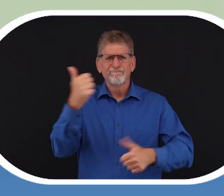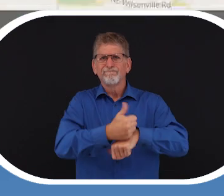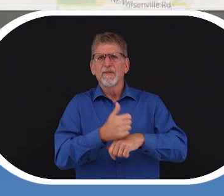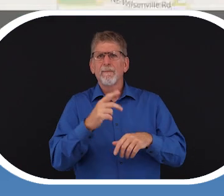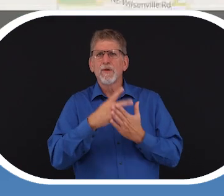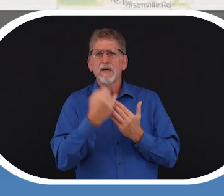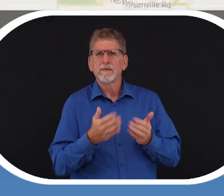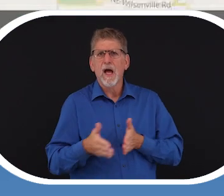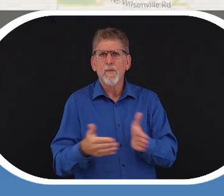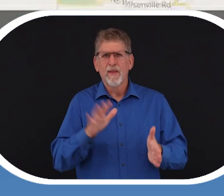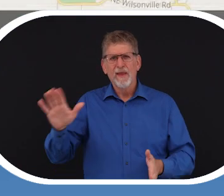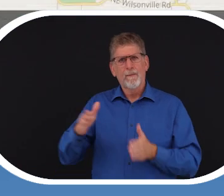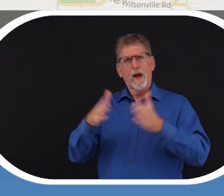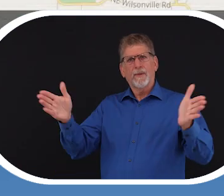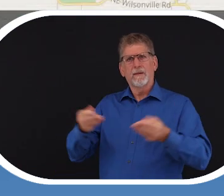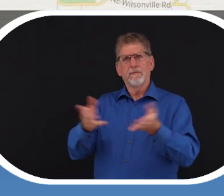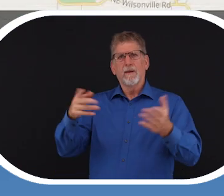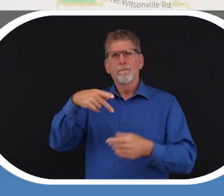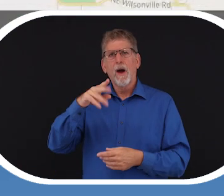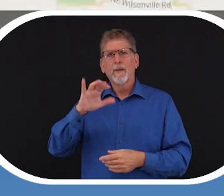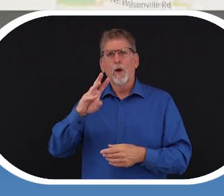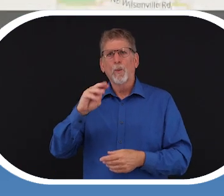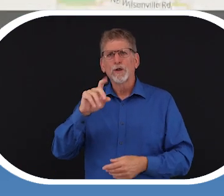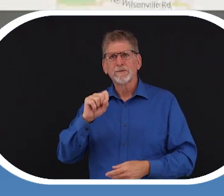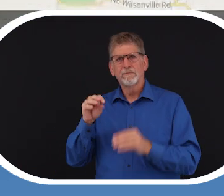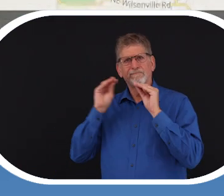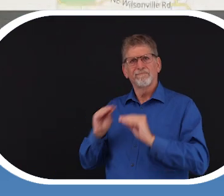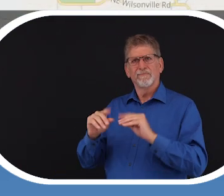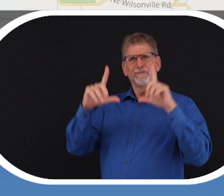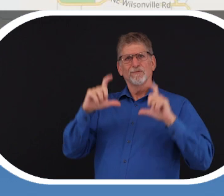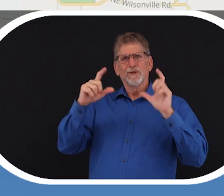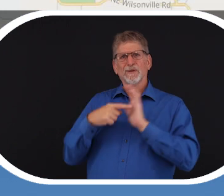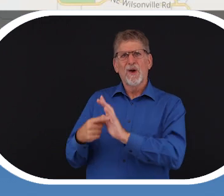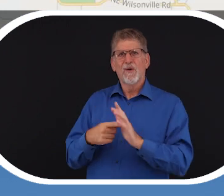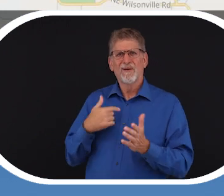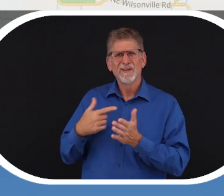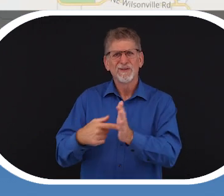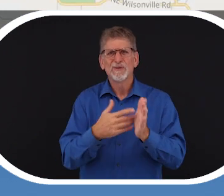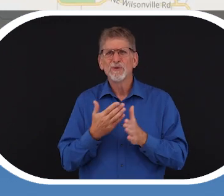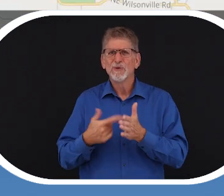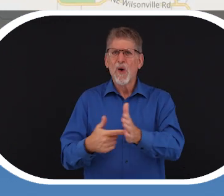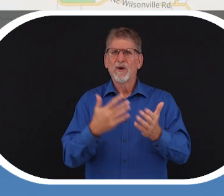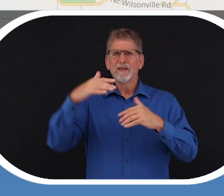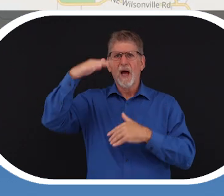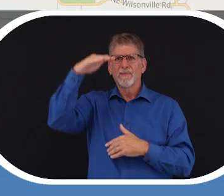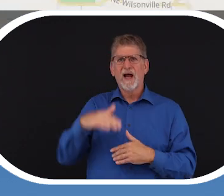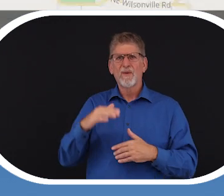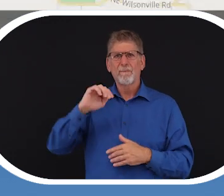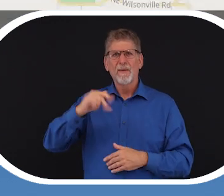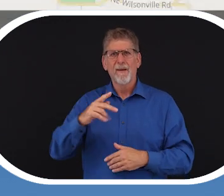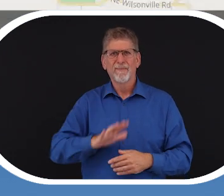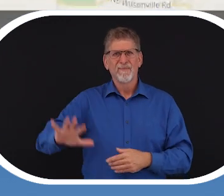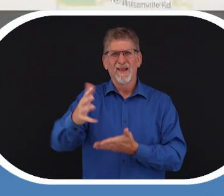shows. I'm showing now a top-down map of all the data collected. Over 230 users participated, completely